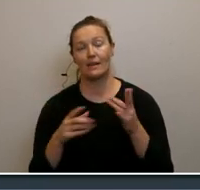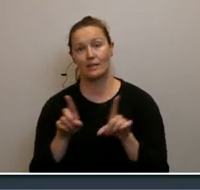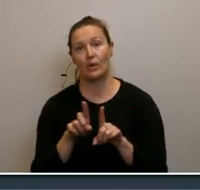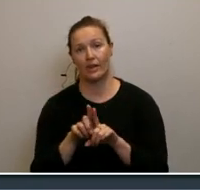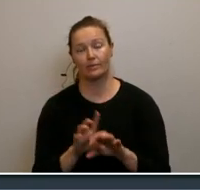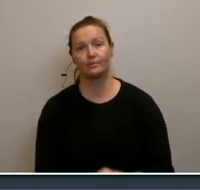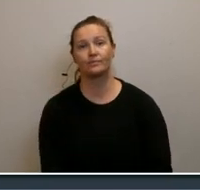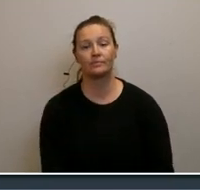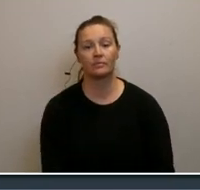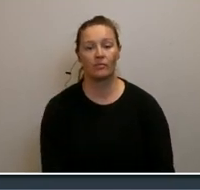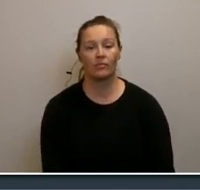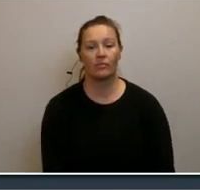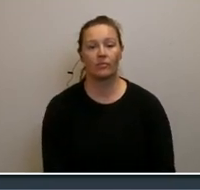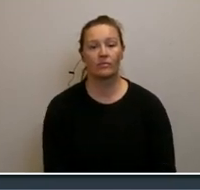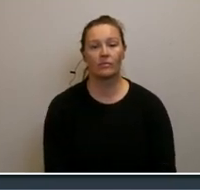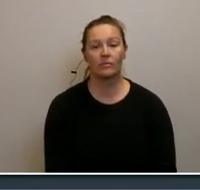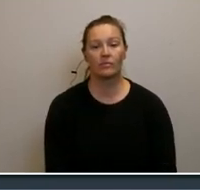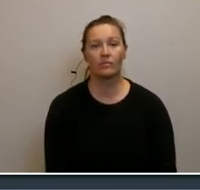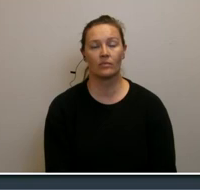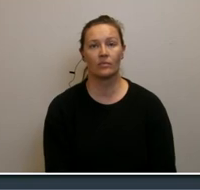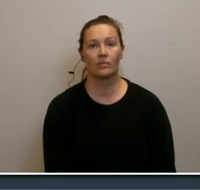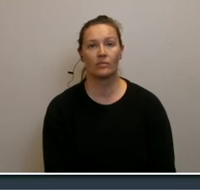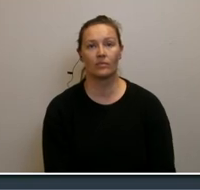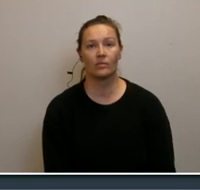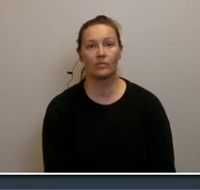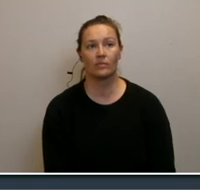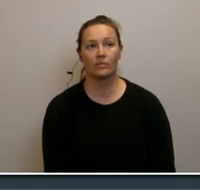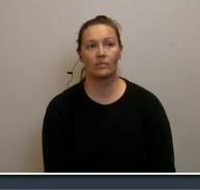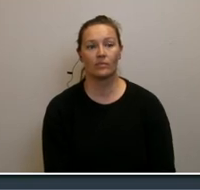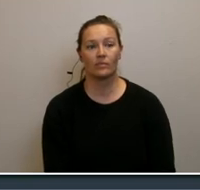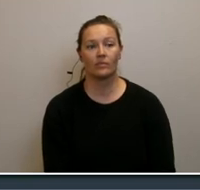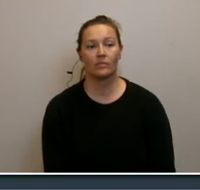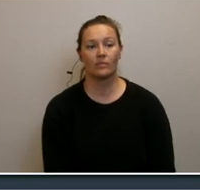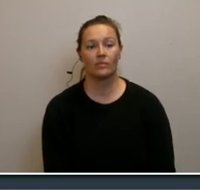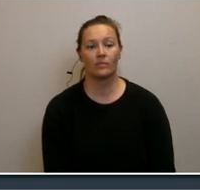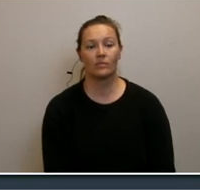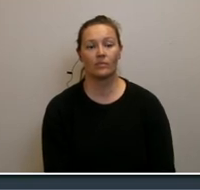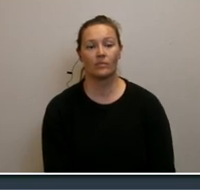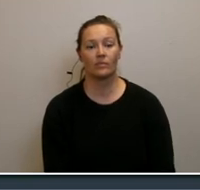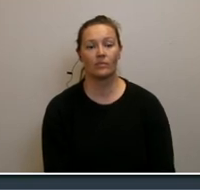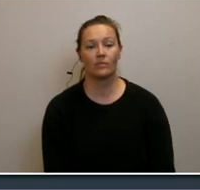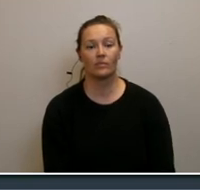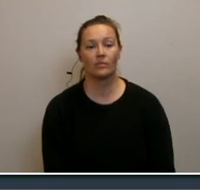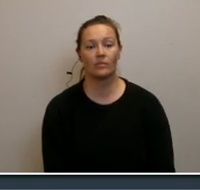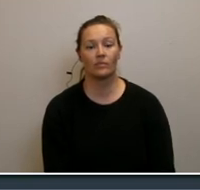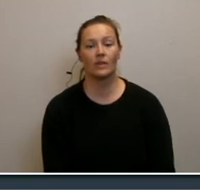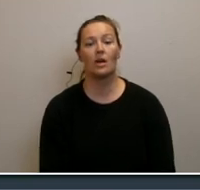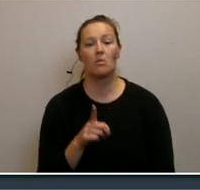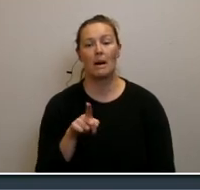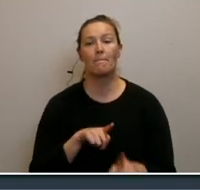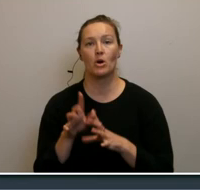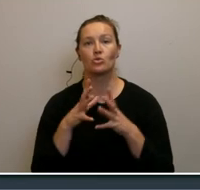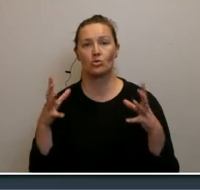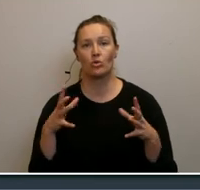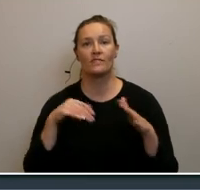the facility as well. But long story short, big growth in our facility and services is in-home care